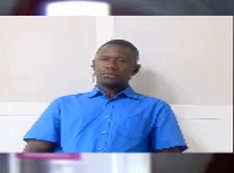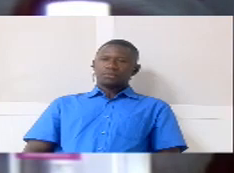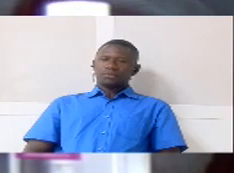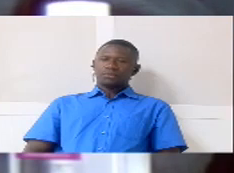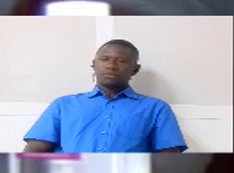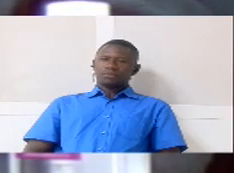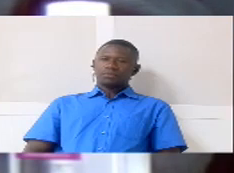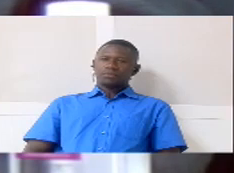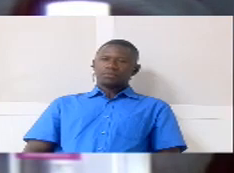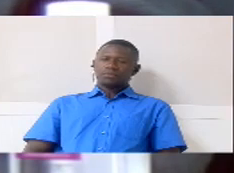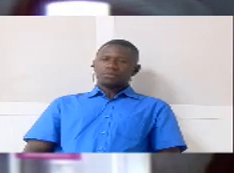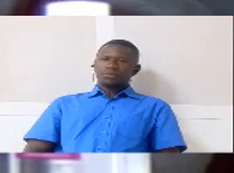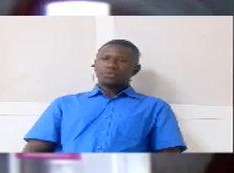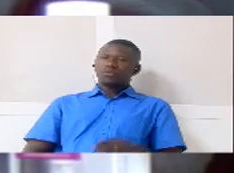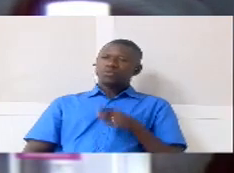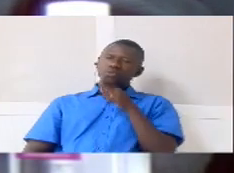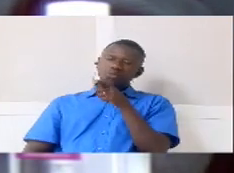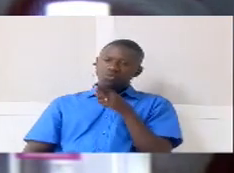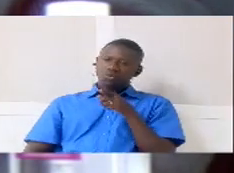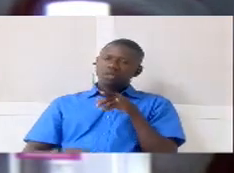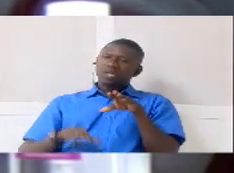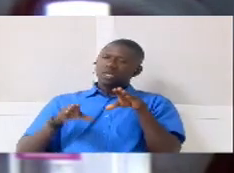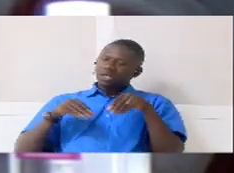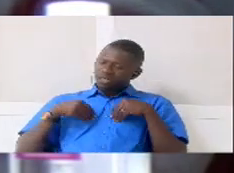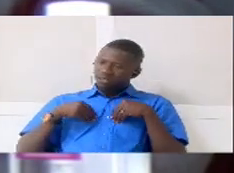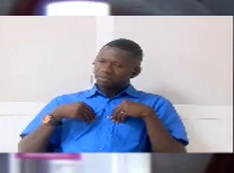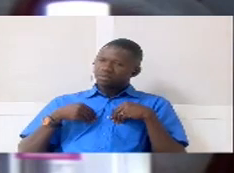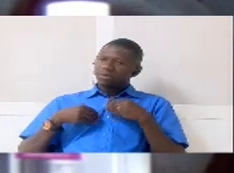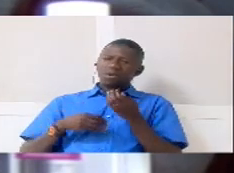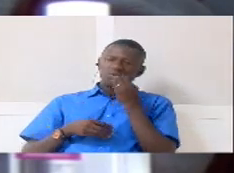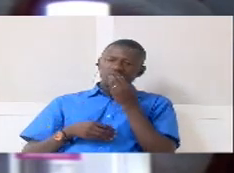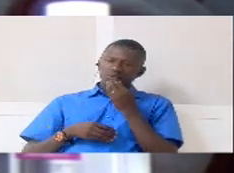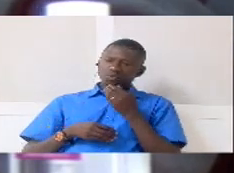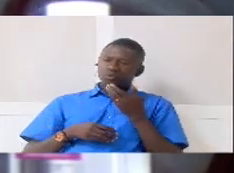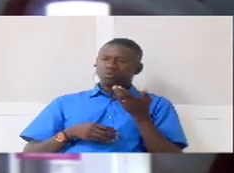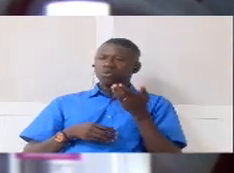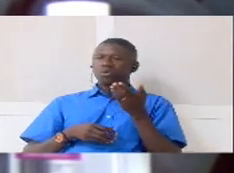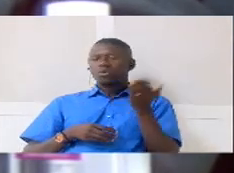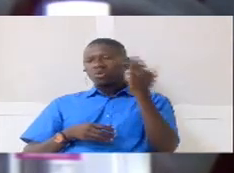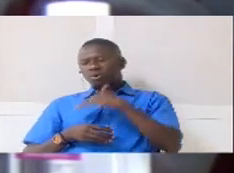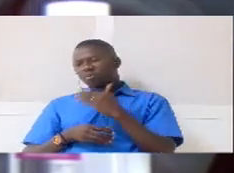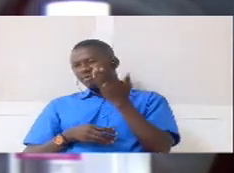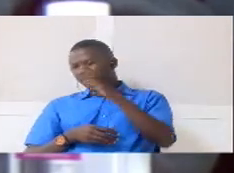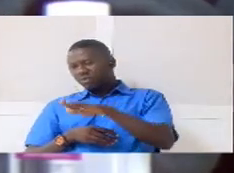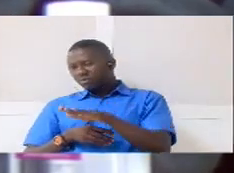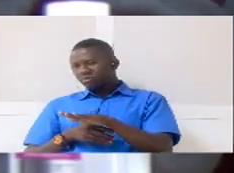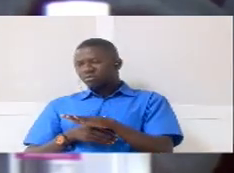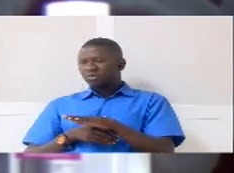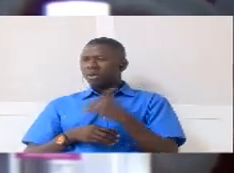food to come from the homes of prisoners or those that are in